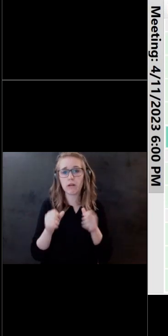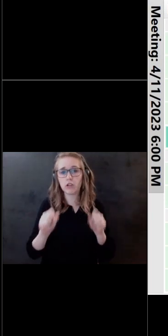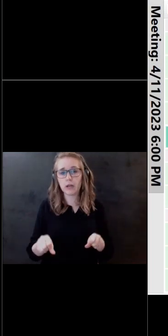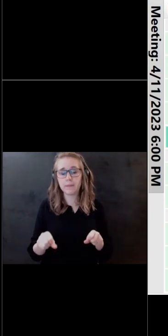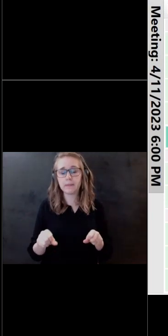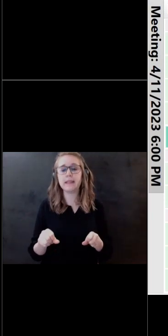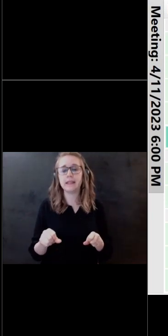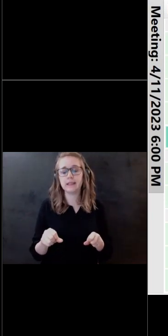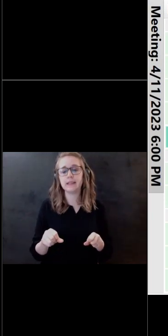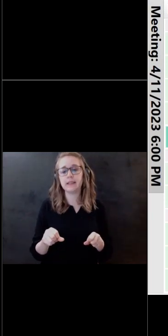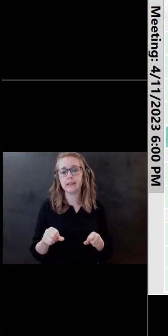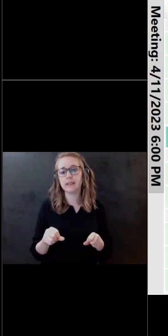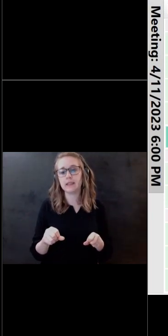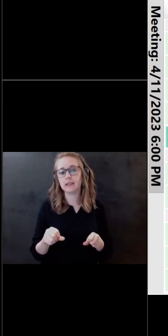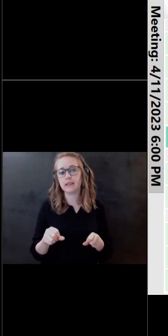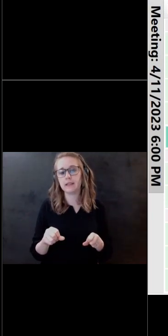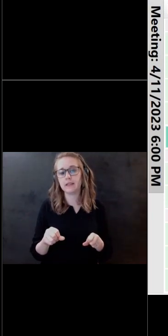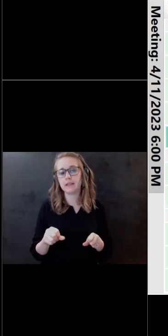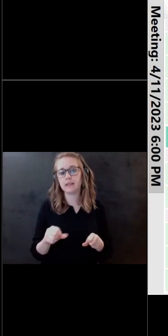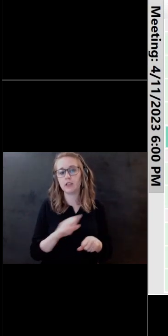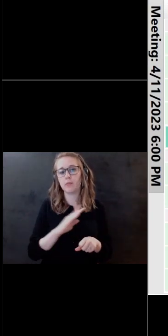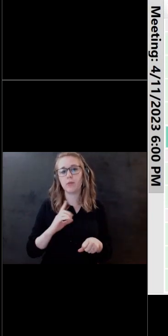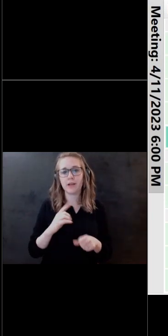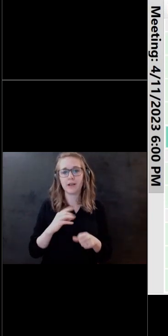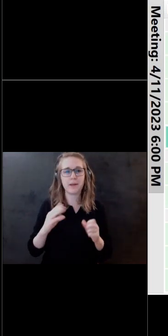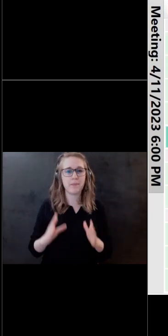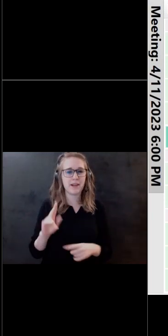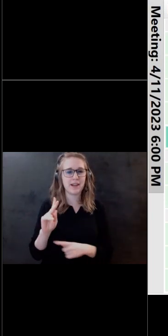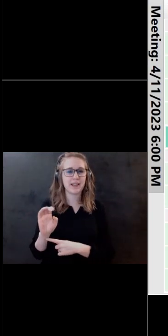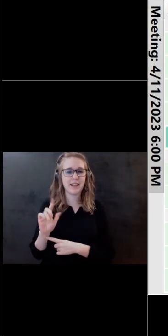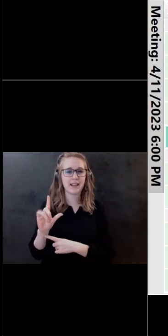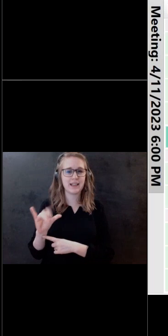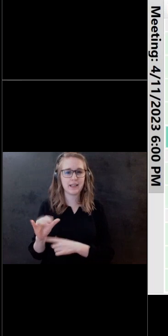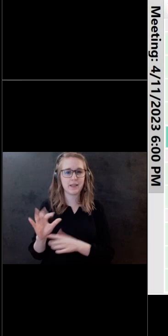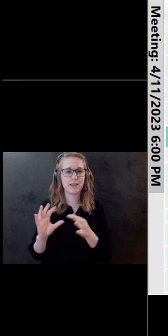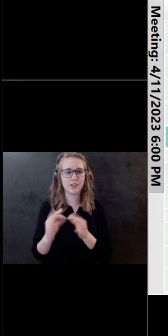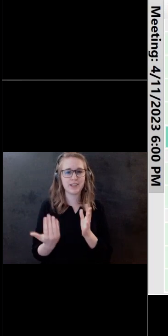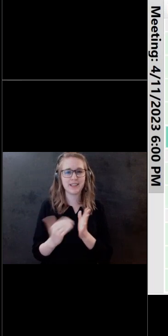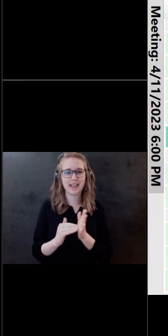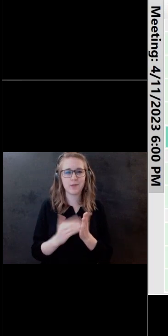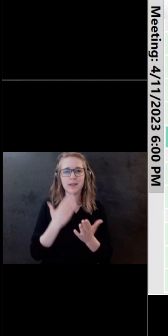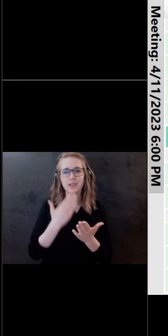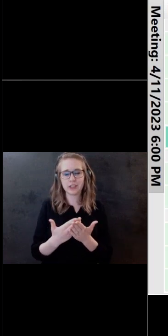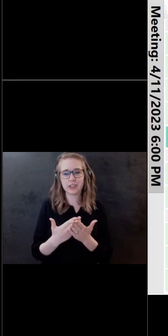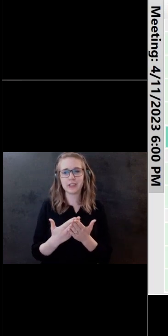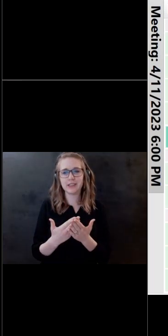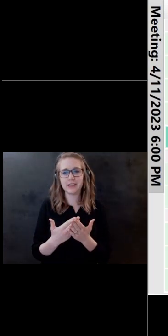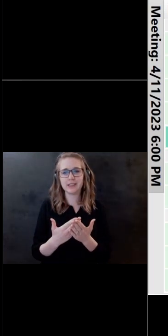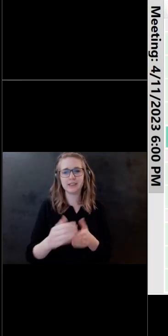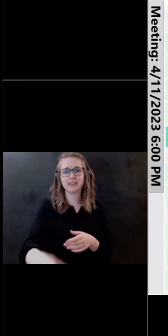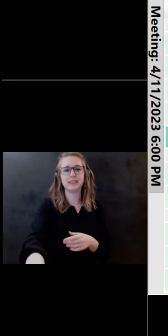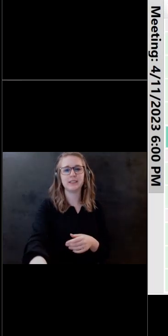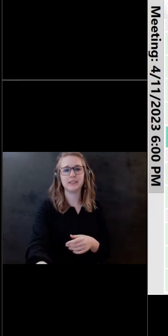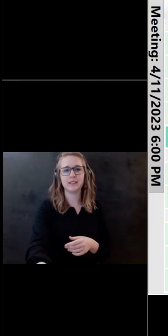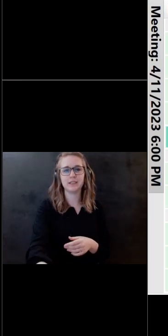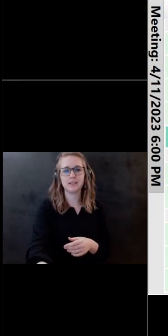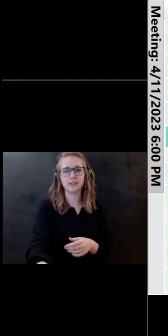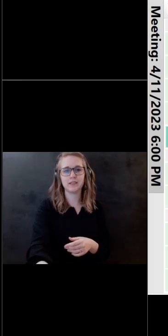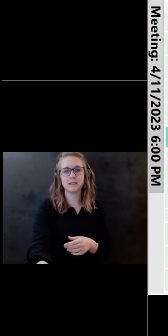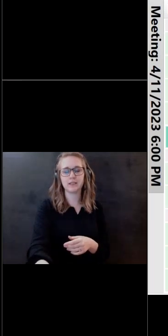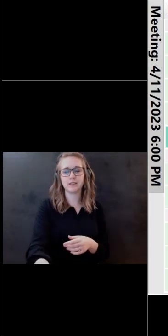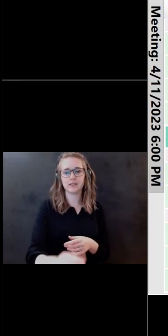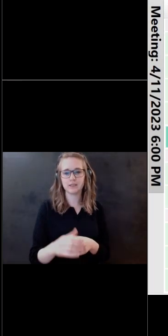I believe Commissioner, Board Member Kelly had mentioned that, you know, again, we have a good crab board makeup of all